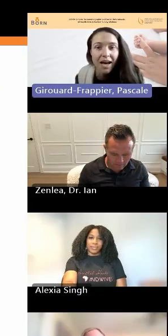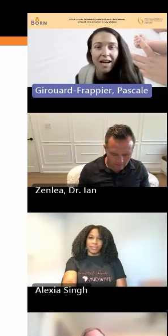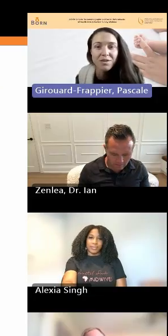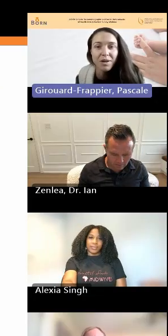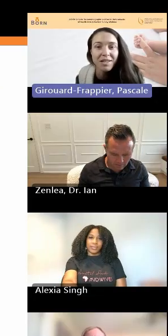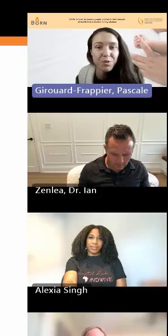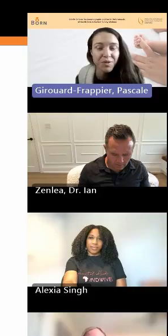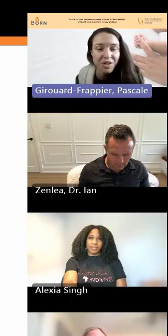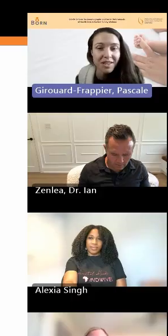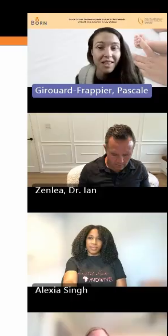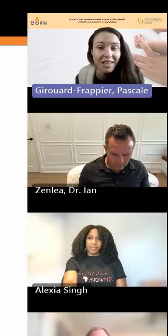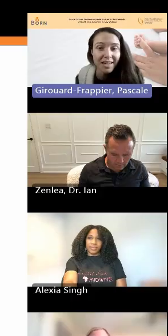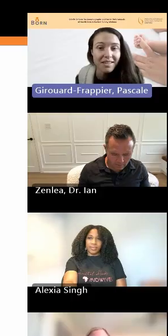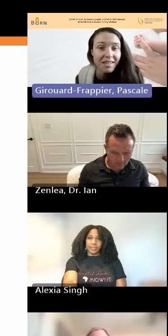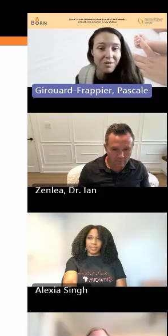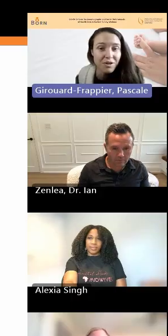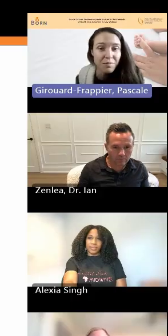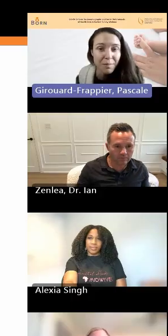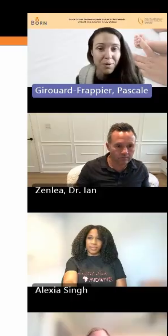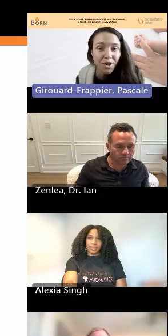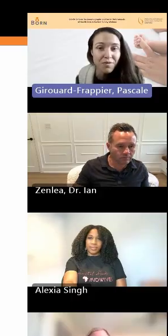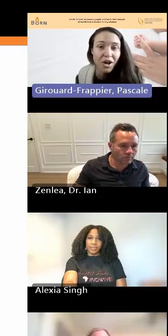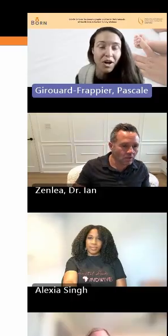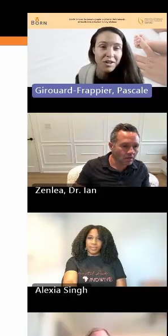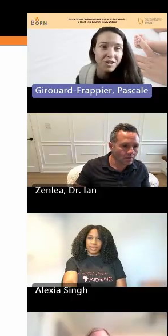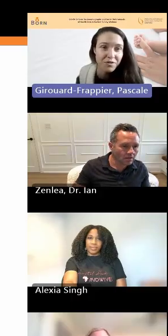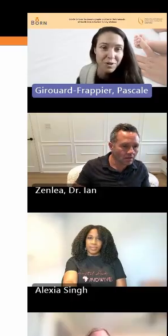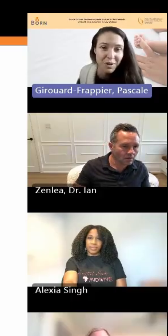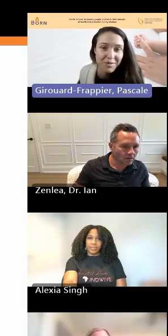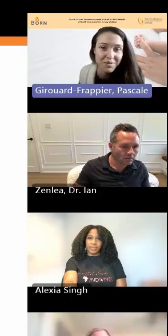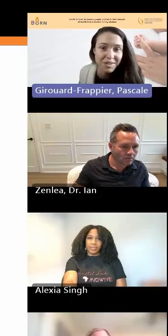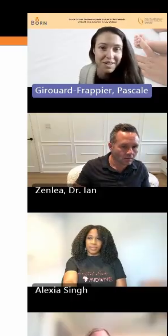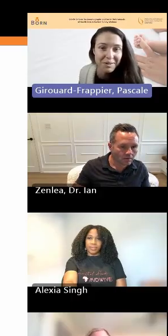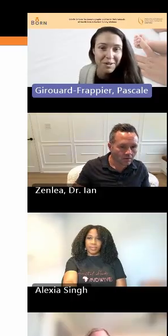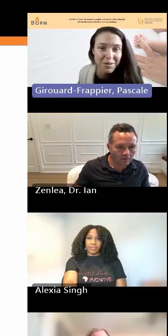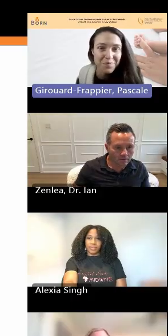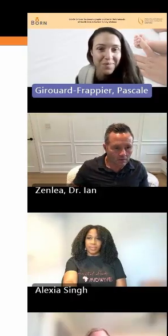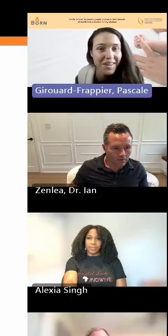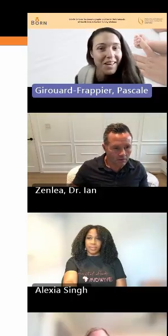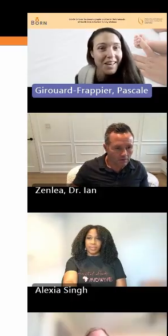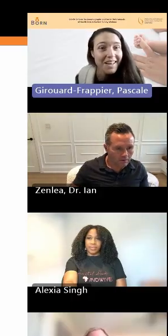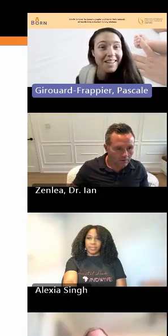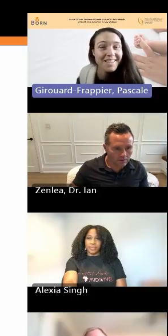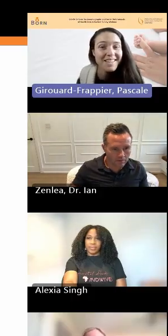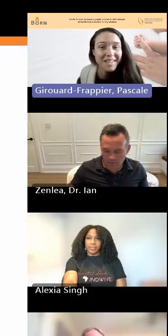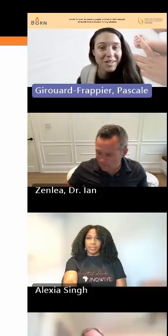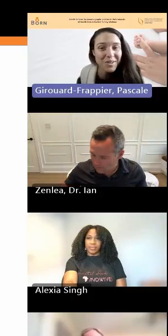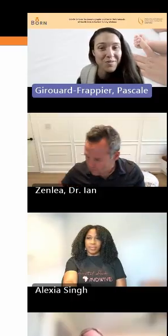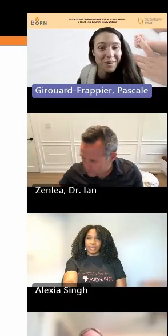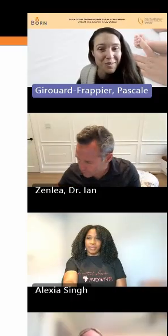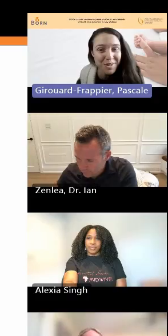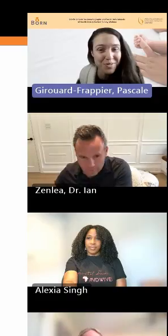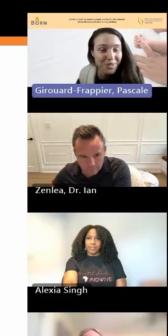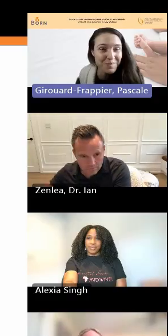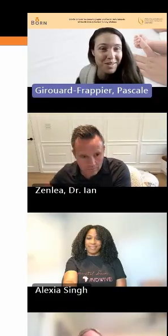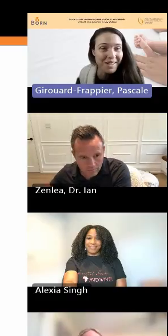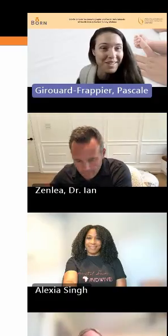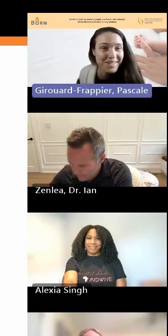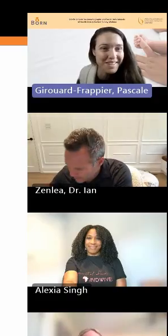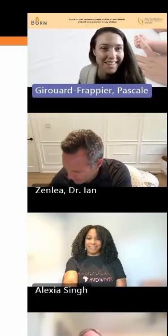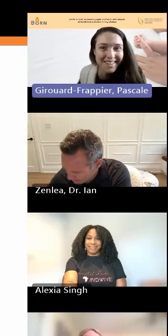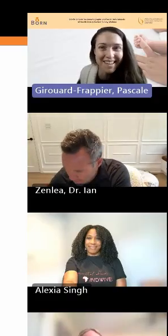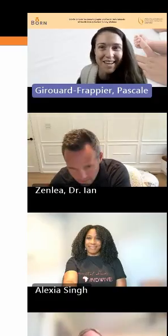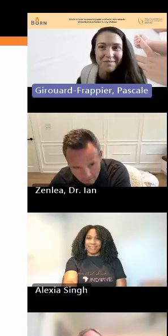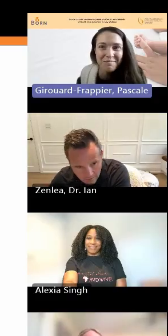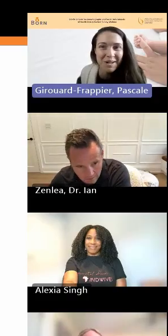Unit, as well as professionally elected council member of the College of Midwives of Ontario. Alexia, thank you very much for being